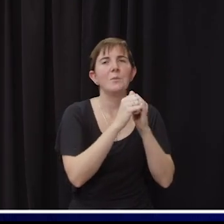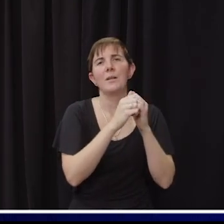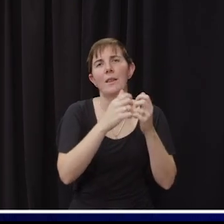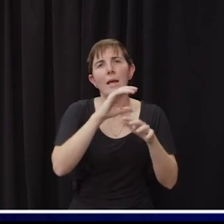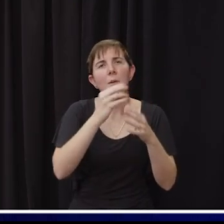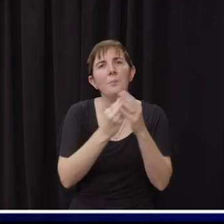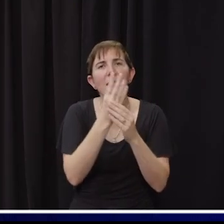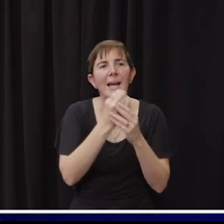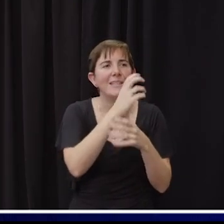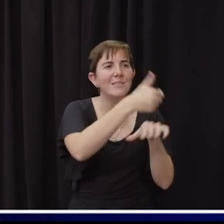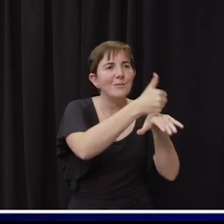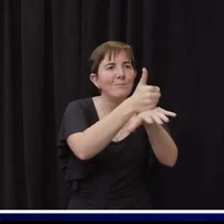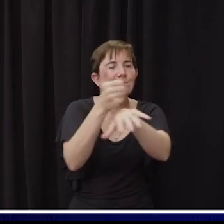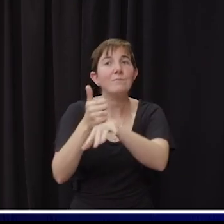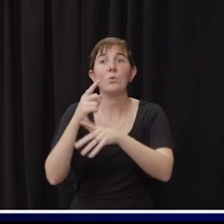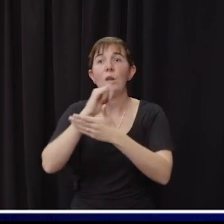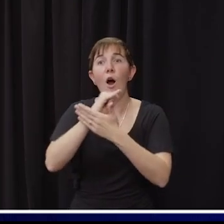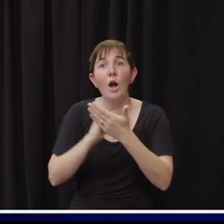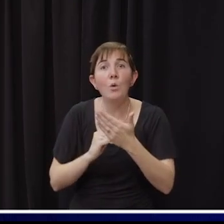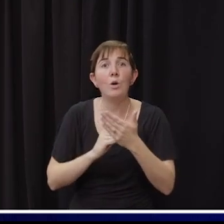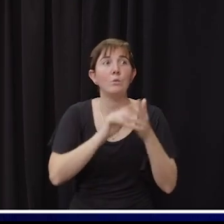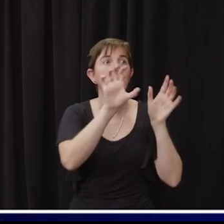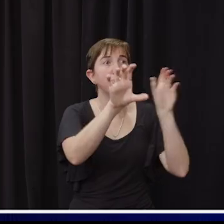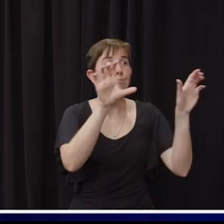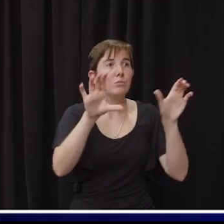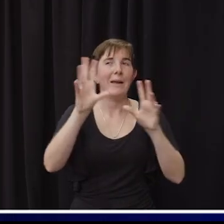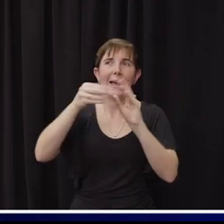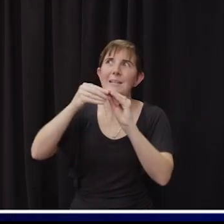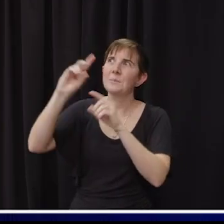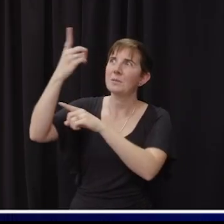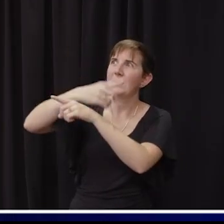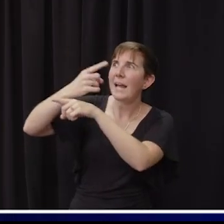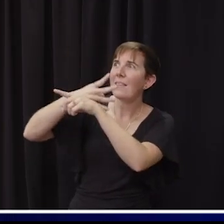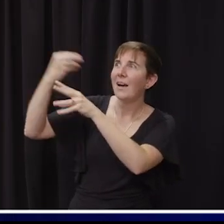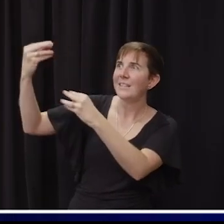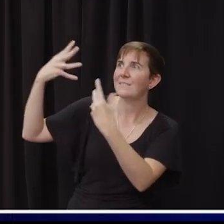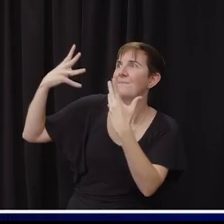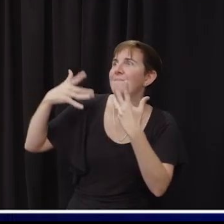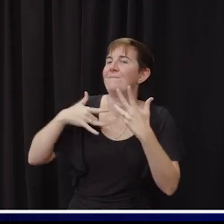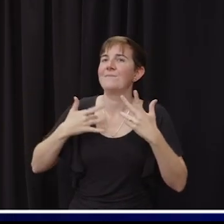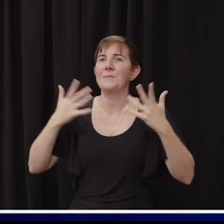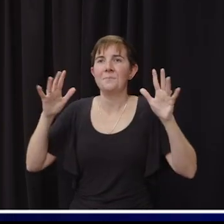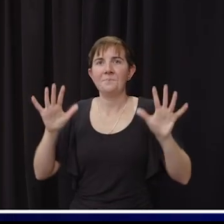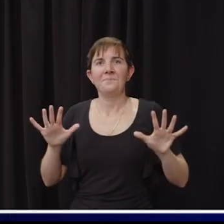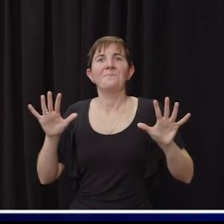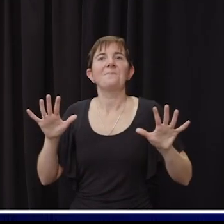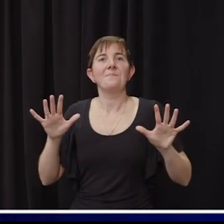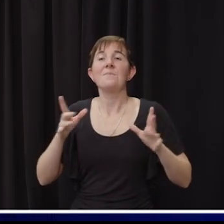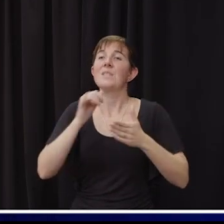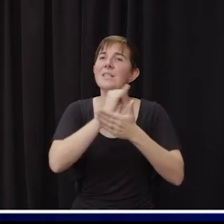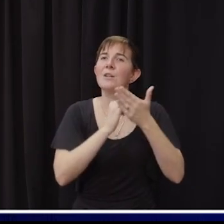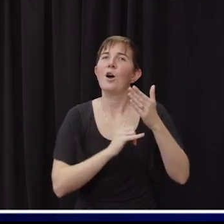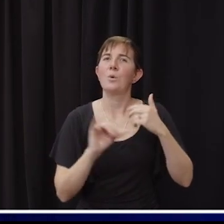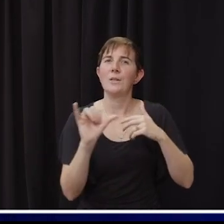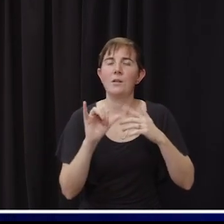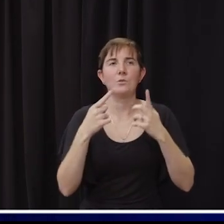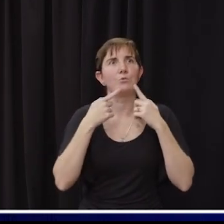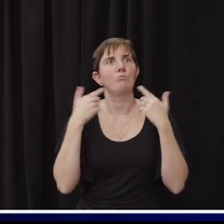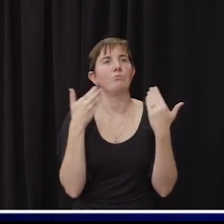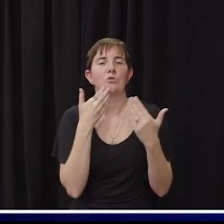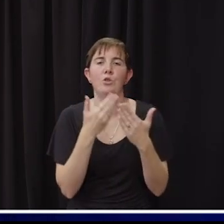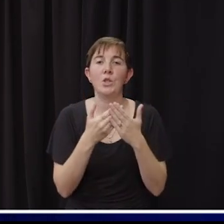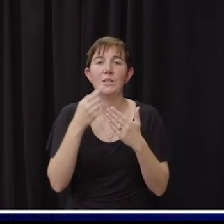planting, with artwork, with daylight. And artwork also works really well